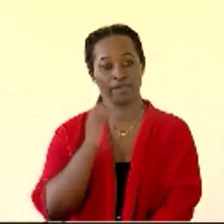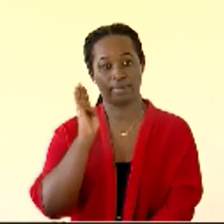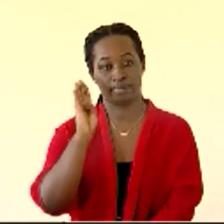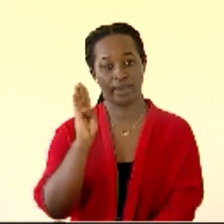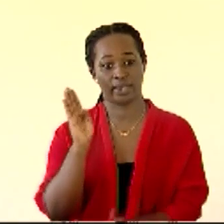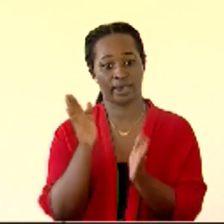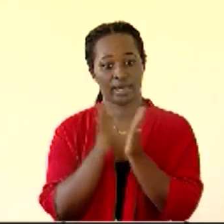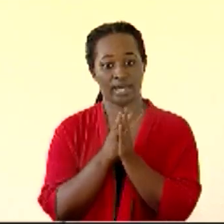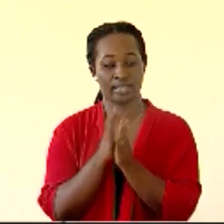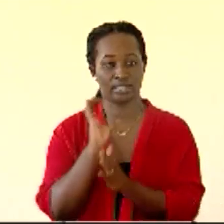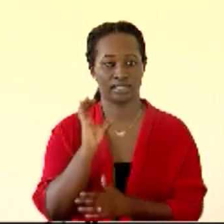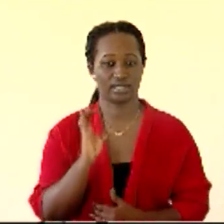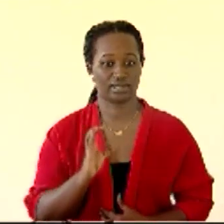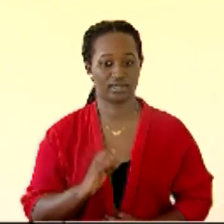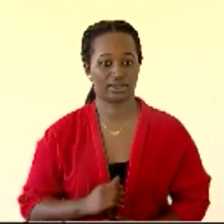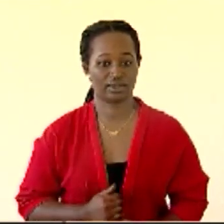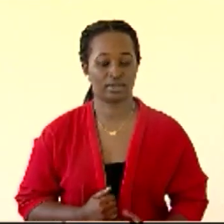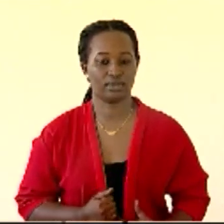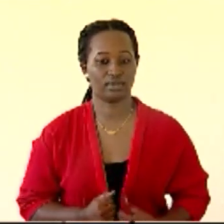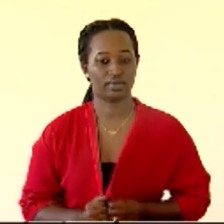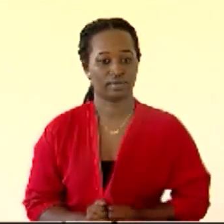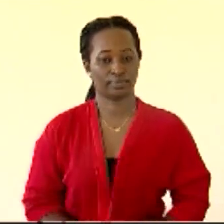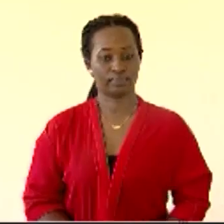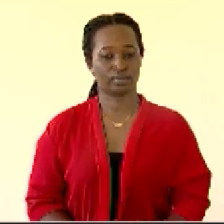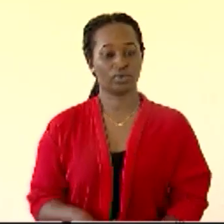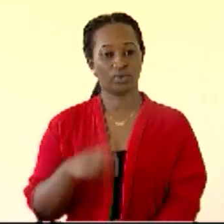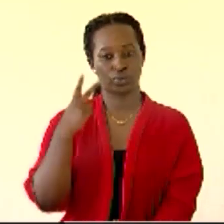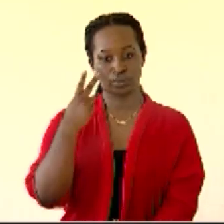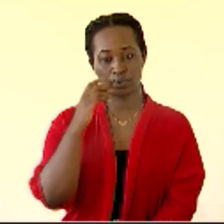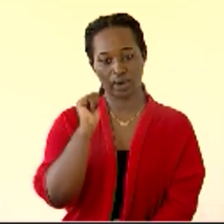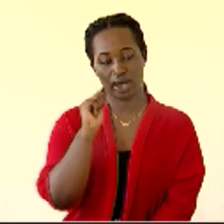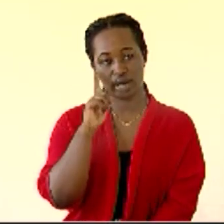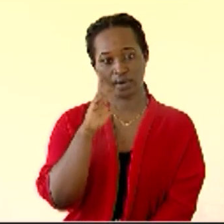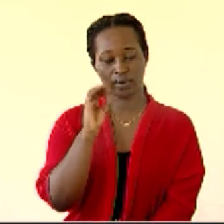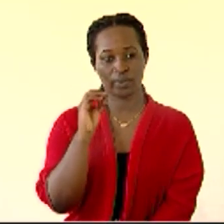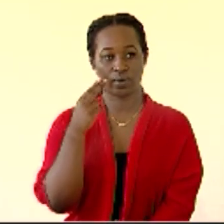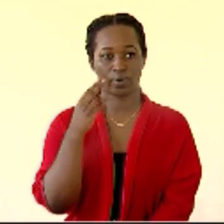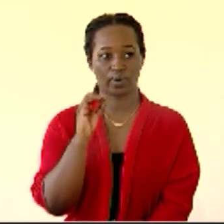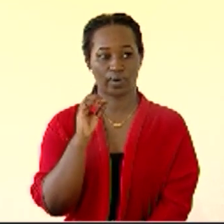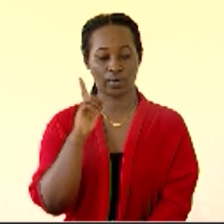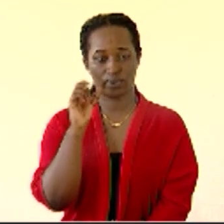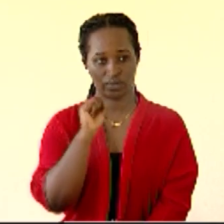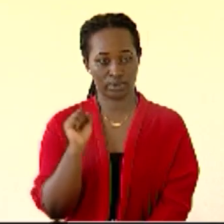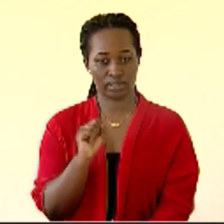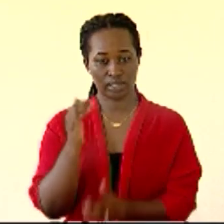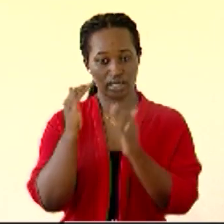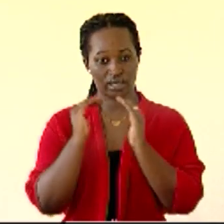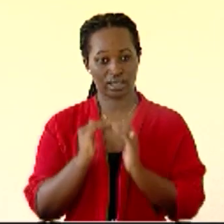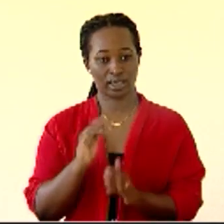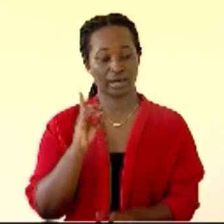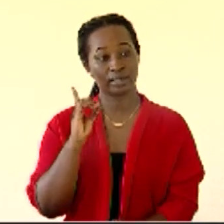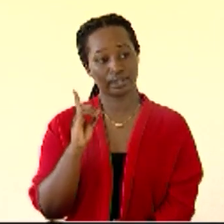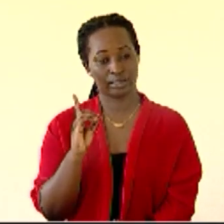is C. Those are the two alcohols. D, the iodide, or